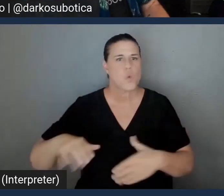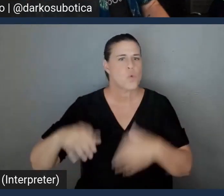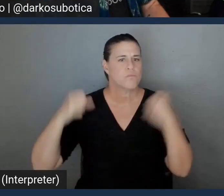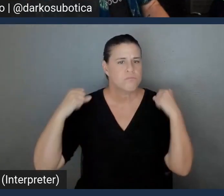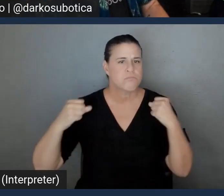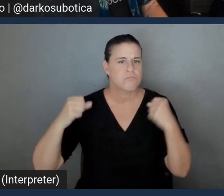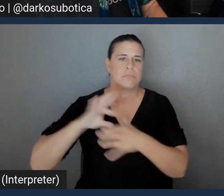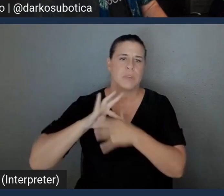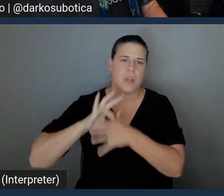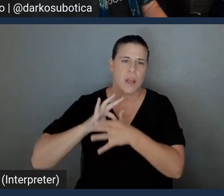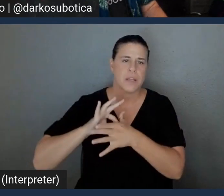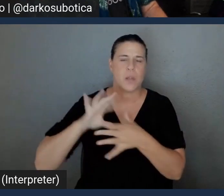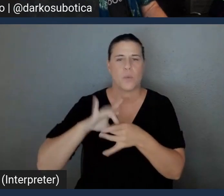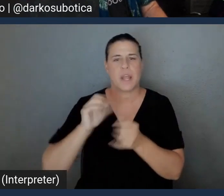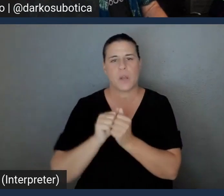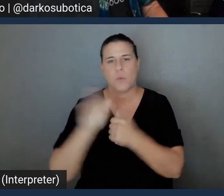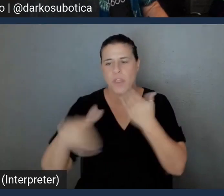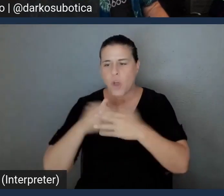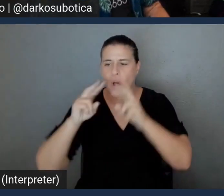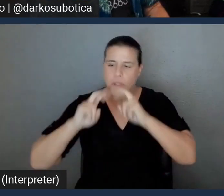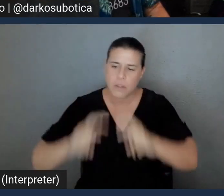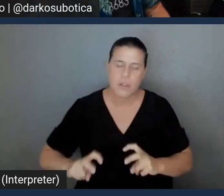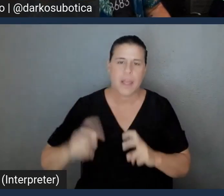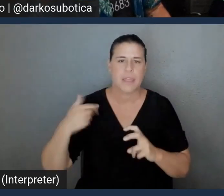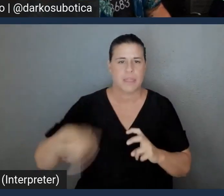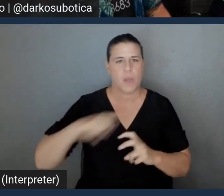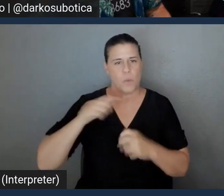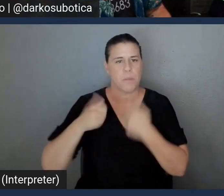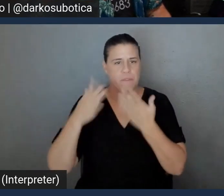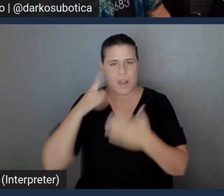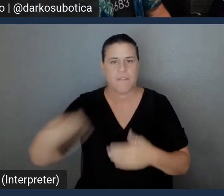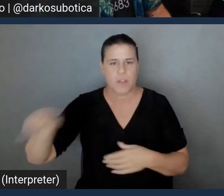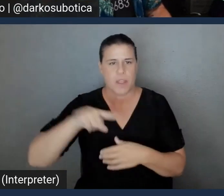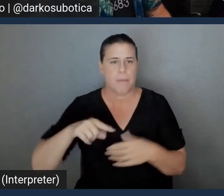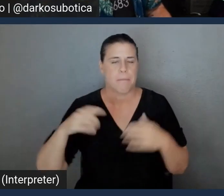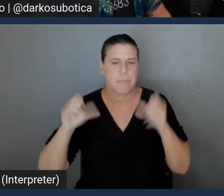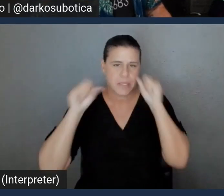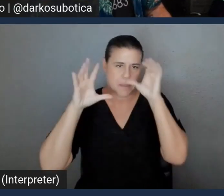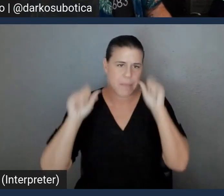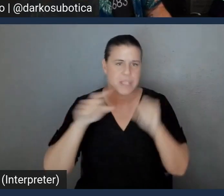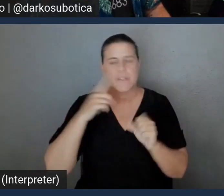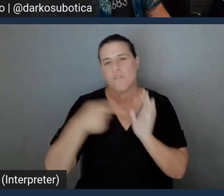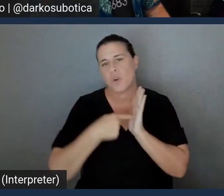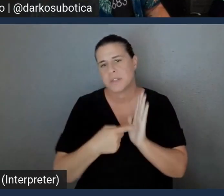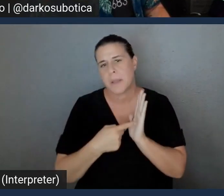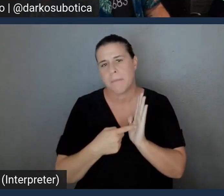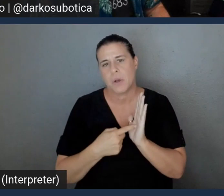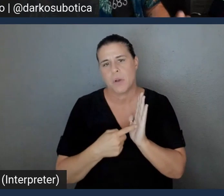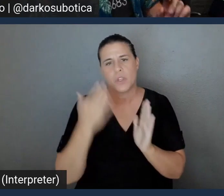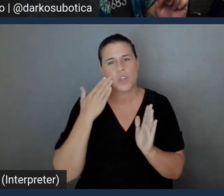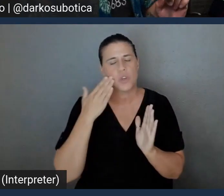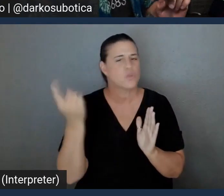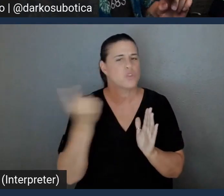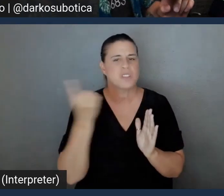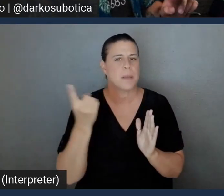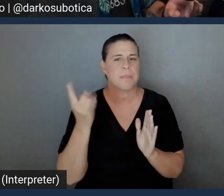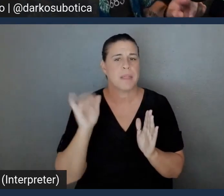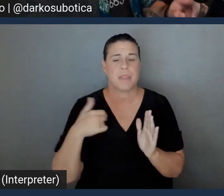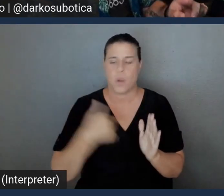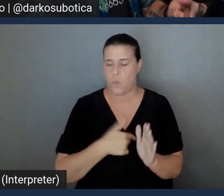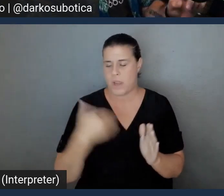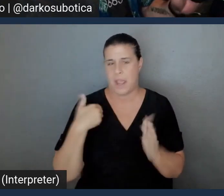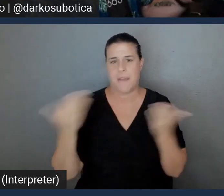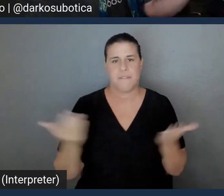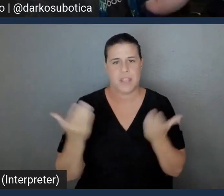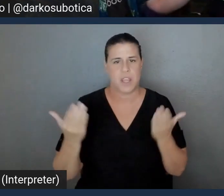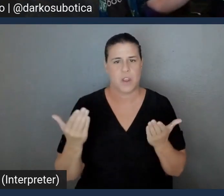metadata based on all the analytics that Transcribe Call Analytics is generating. Right. For example, just something that we have here called